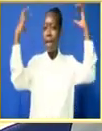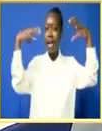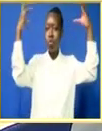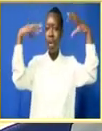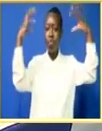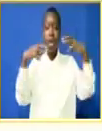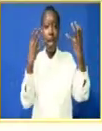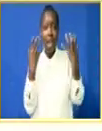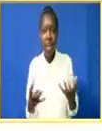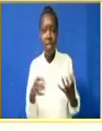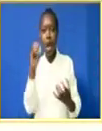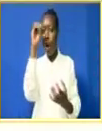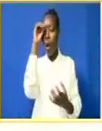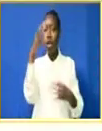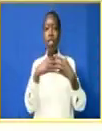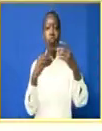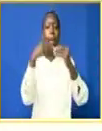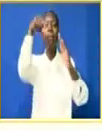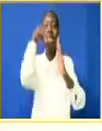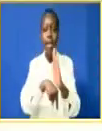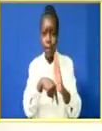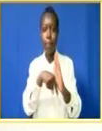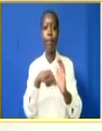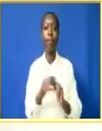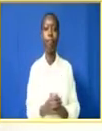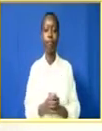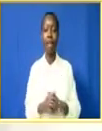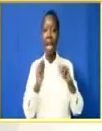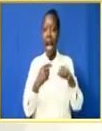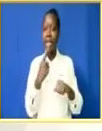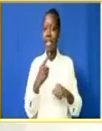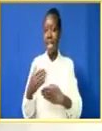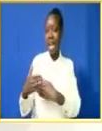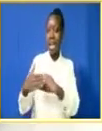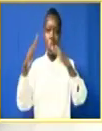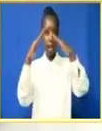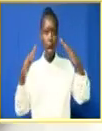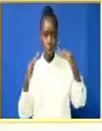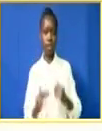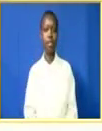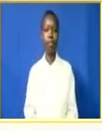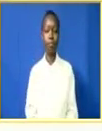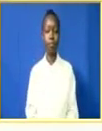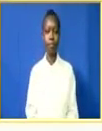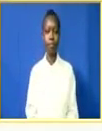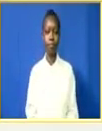it goes. Yes. So we can say next to the house. Mm-hmm. Next to the house.